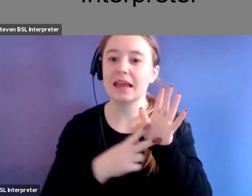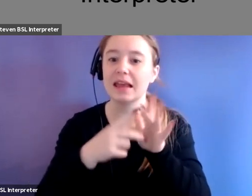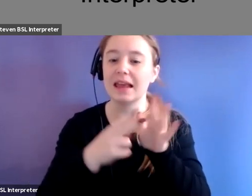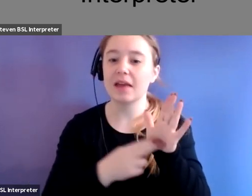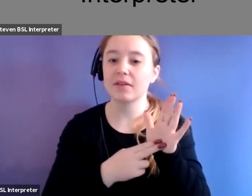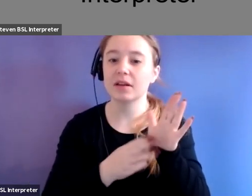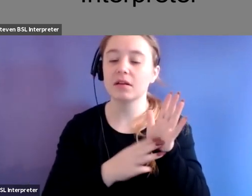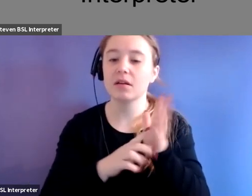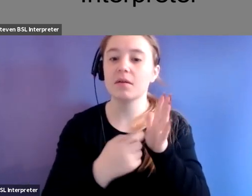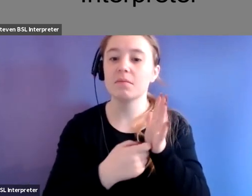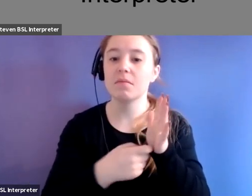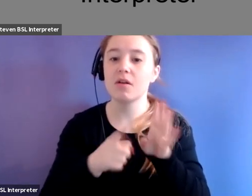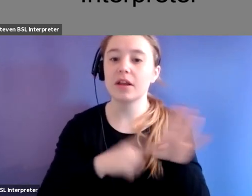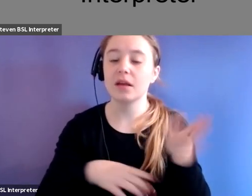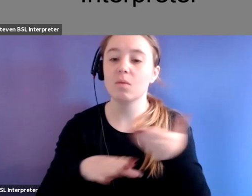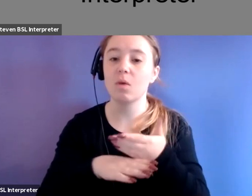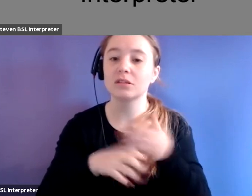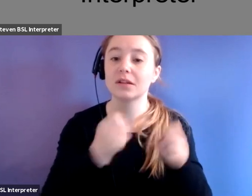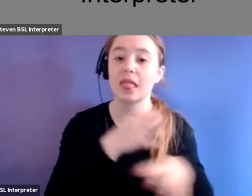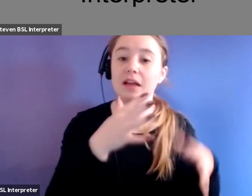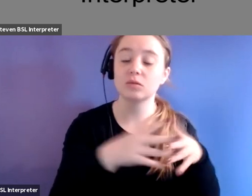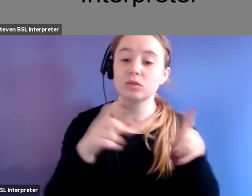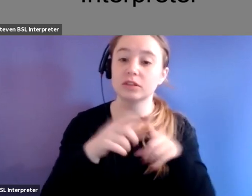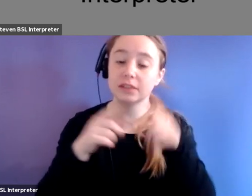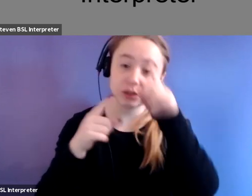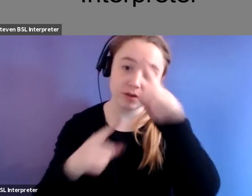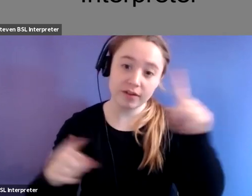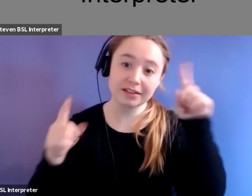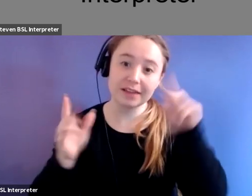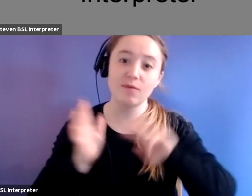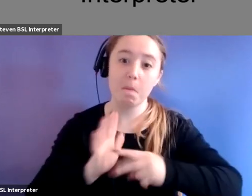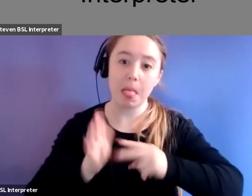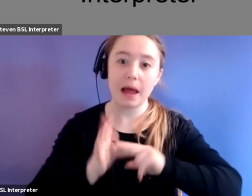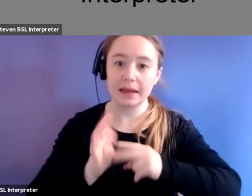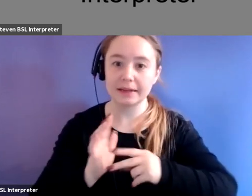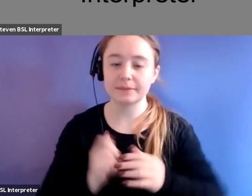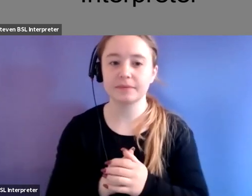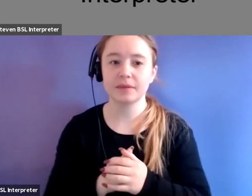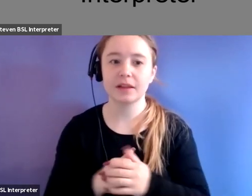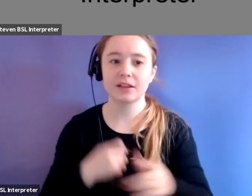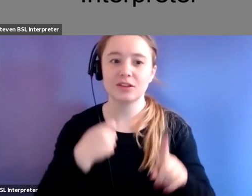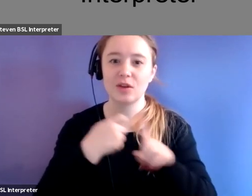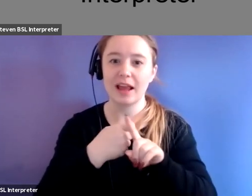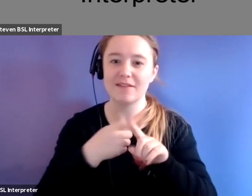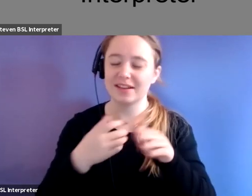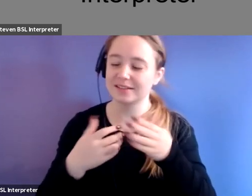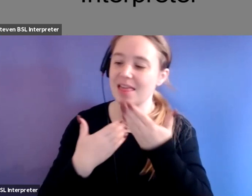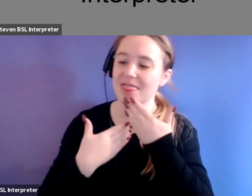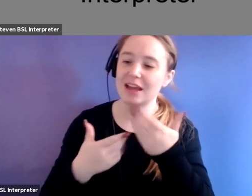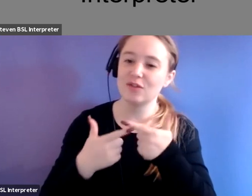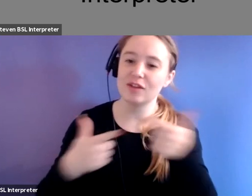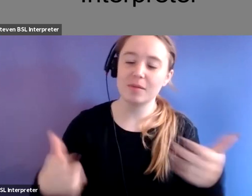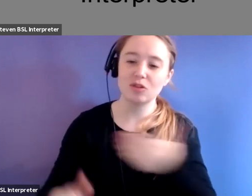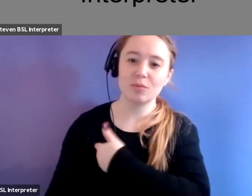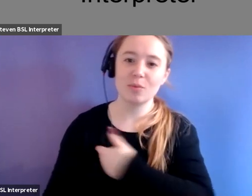Professor of Planning at Glasgow and Dundee Universities. Kevin, can I hand over to you? Thanks very much, Emma. Good morning,